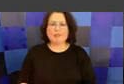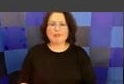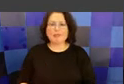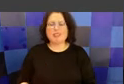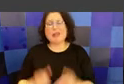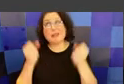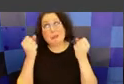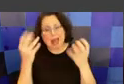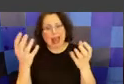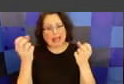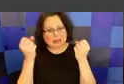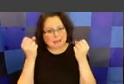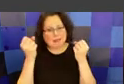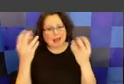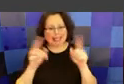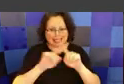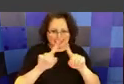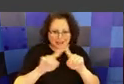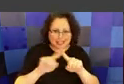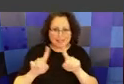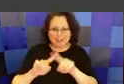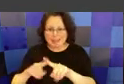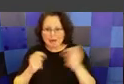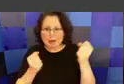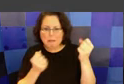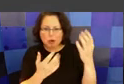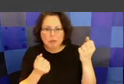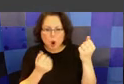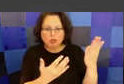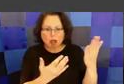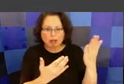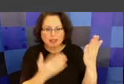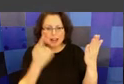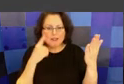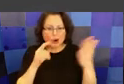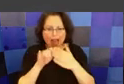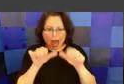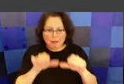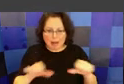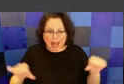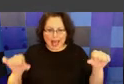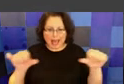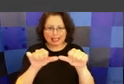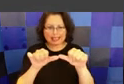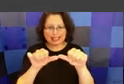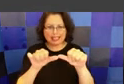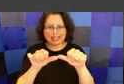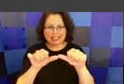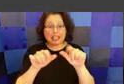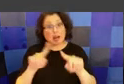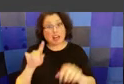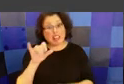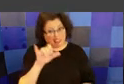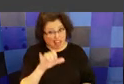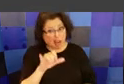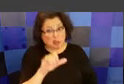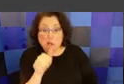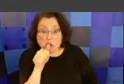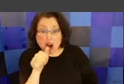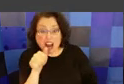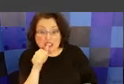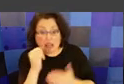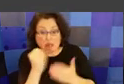many generations of proposals ago for that particular site. And so that private project is